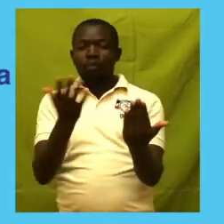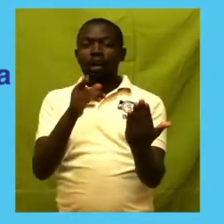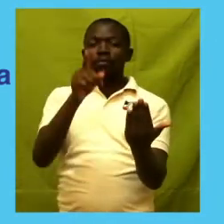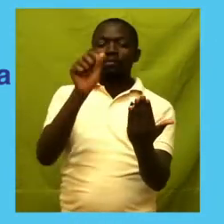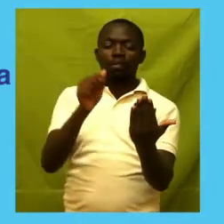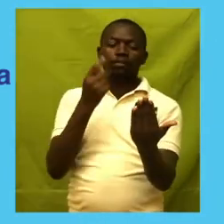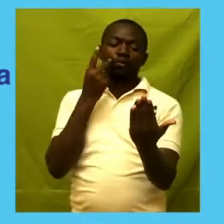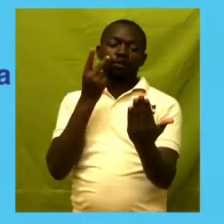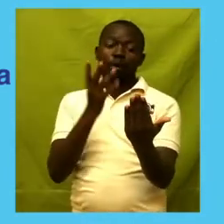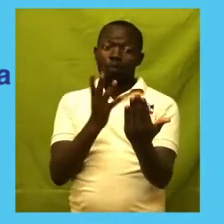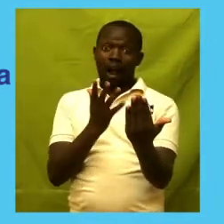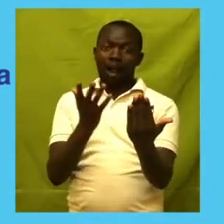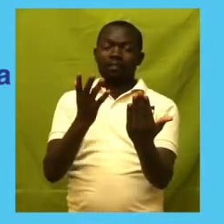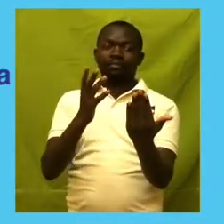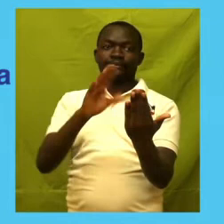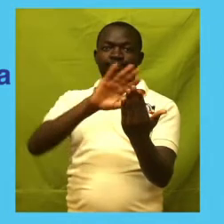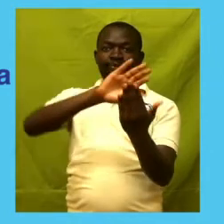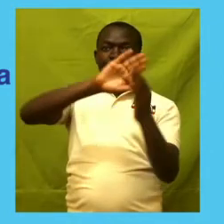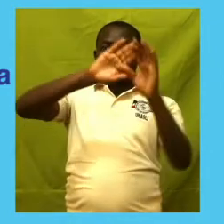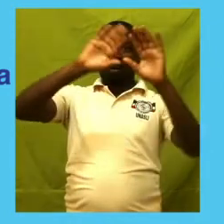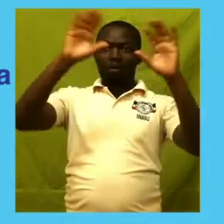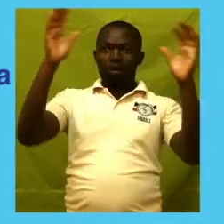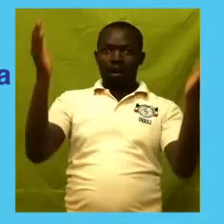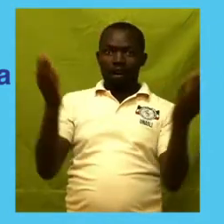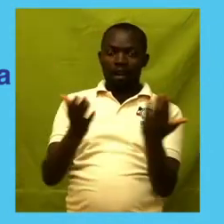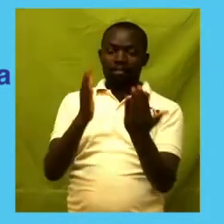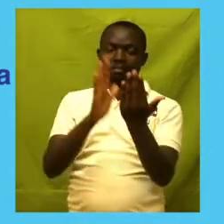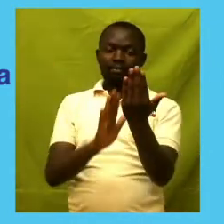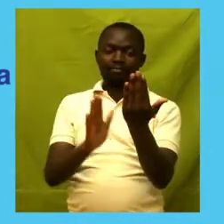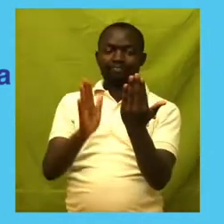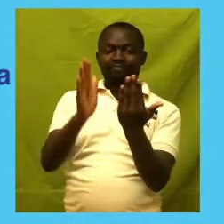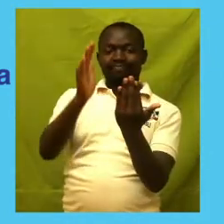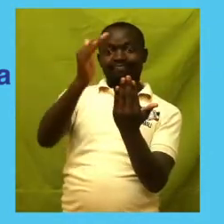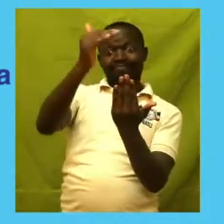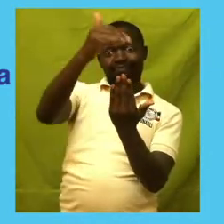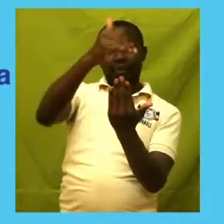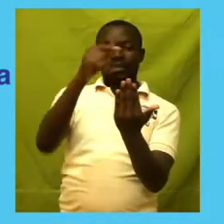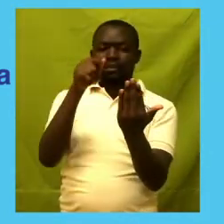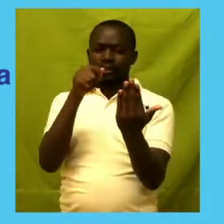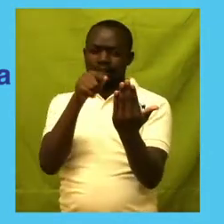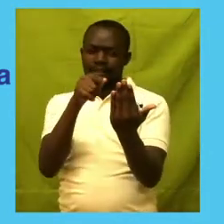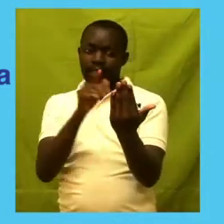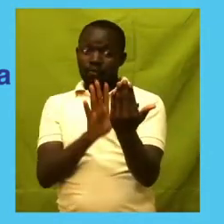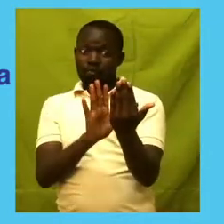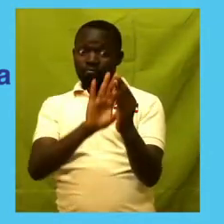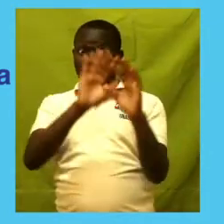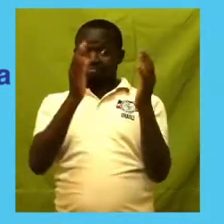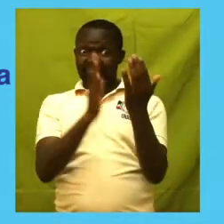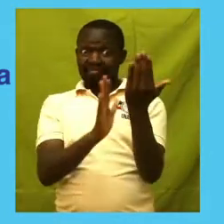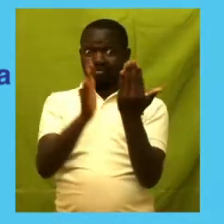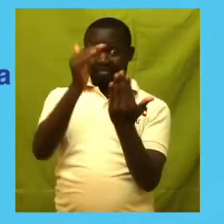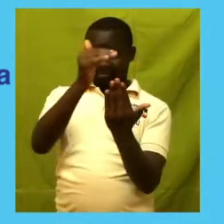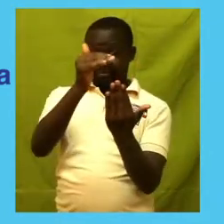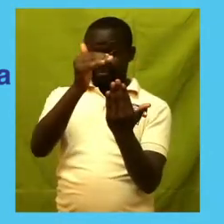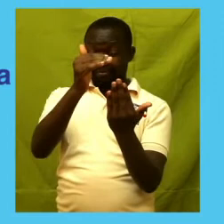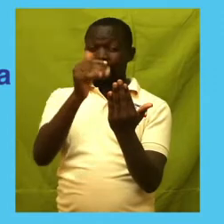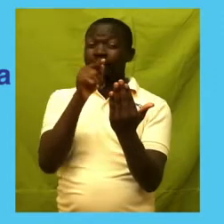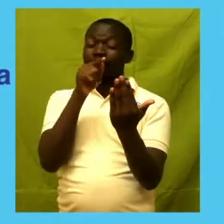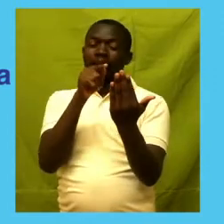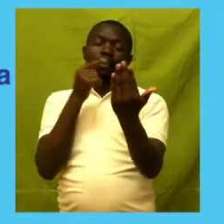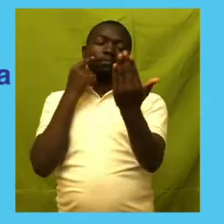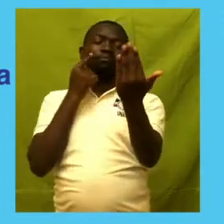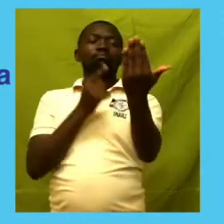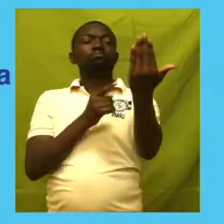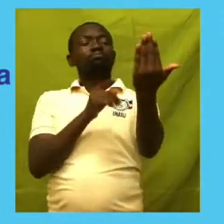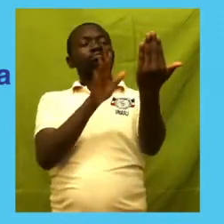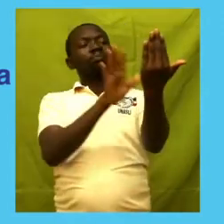you can see the world map. Now look at the world map. Now on